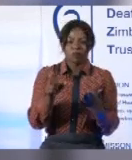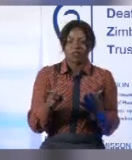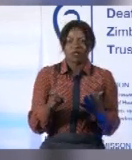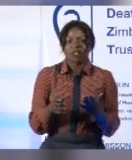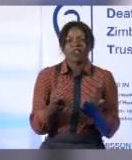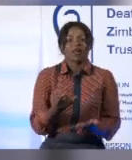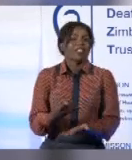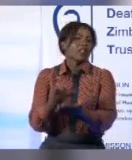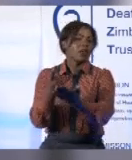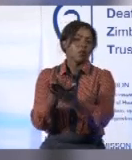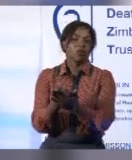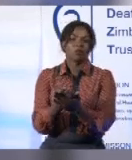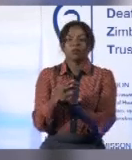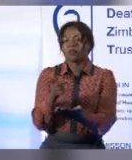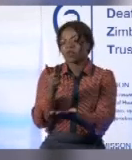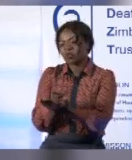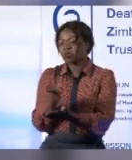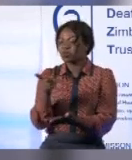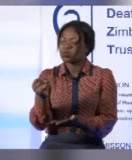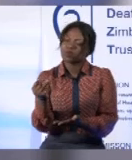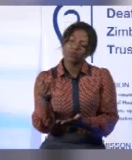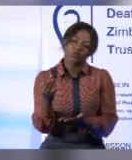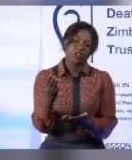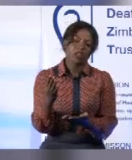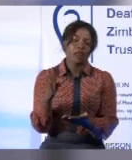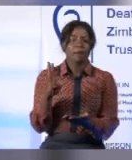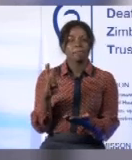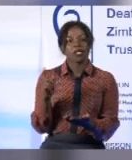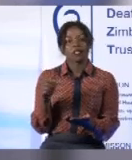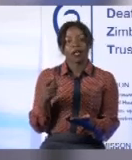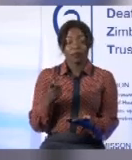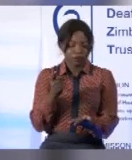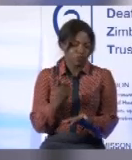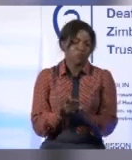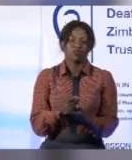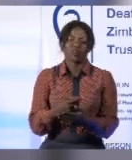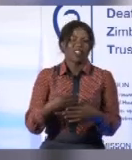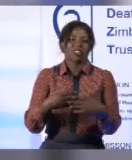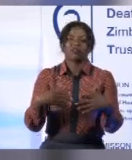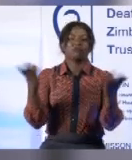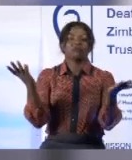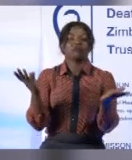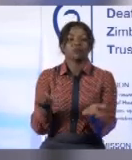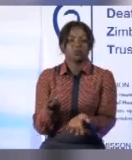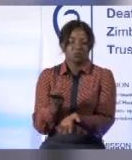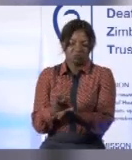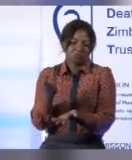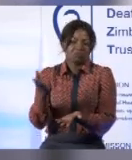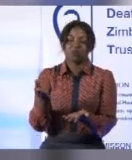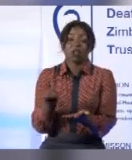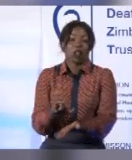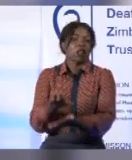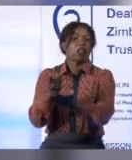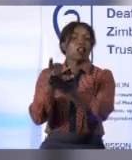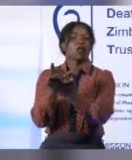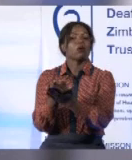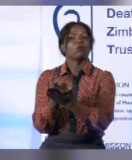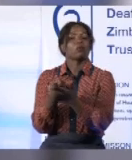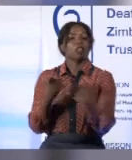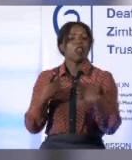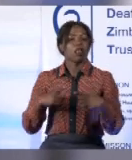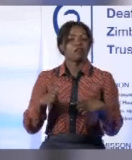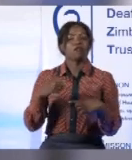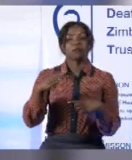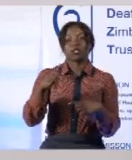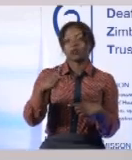I said I should have done this. So I end up saying, let me just do this and help myself to get a better life at the